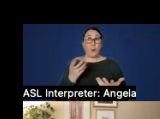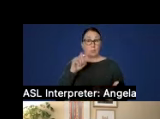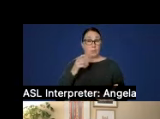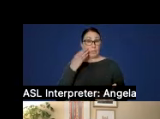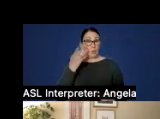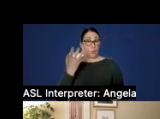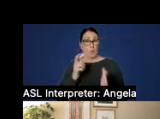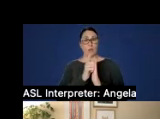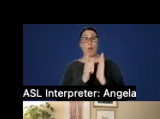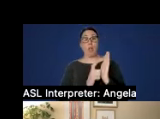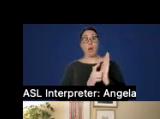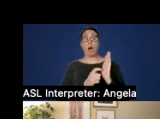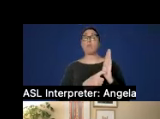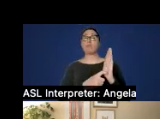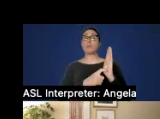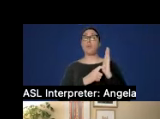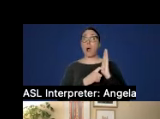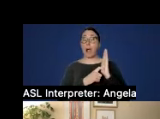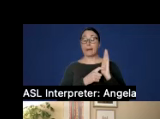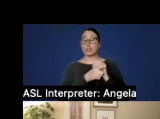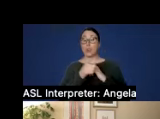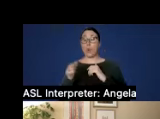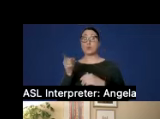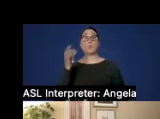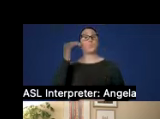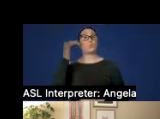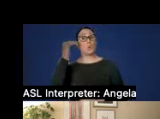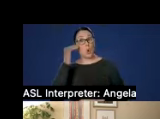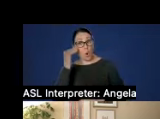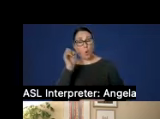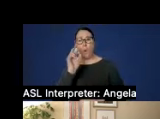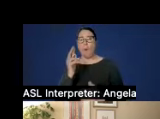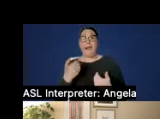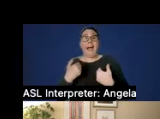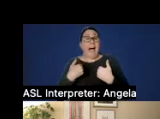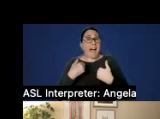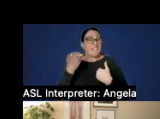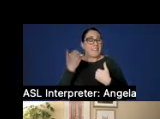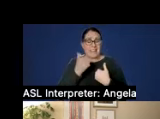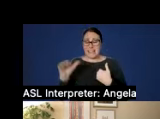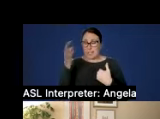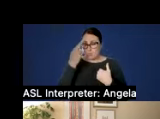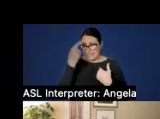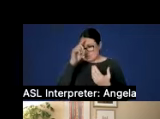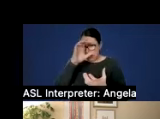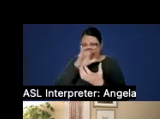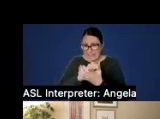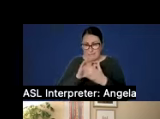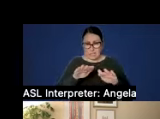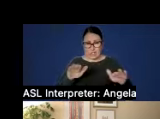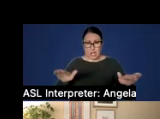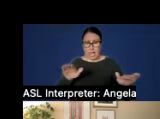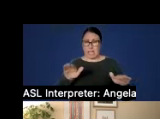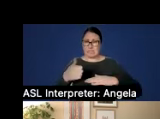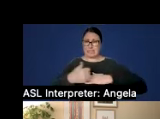requires those who know or have reason to believe that there is a child who is currently in danger of